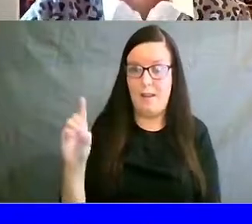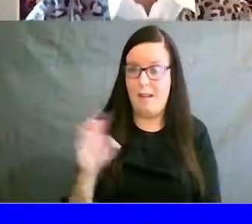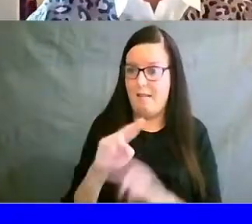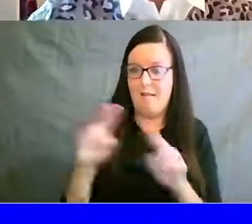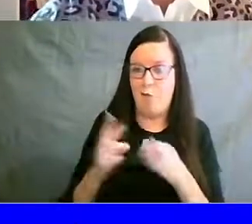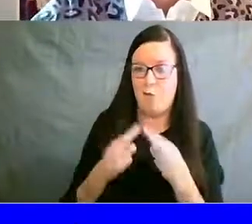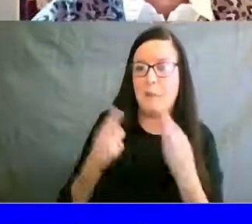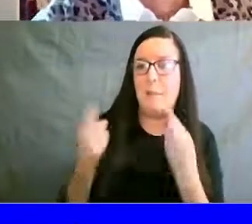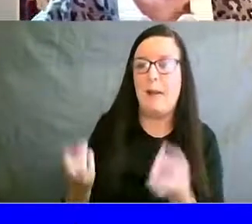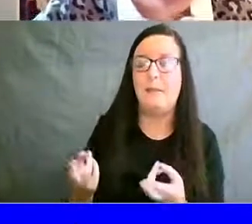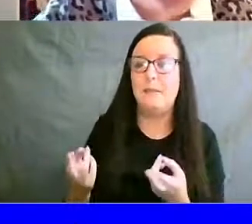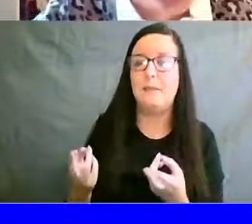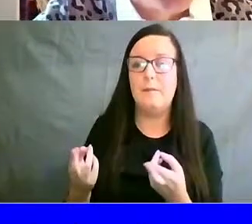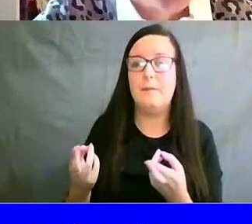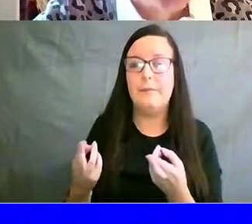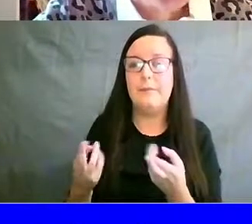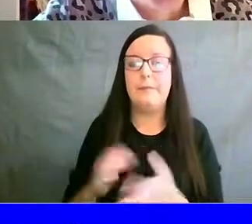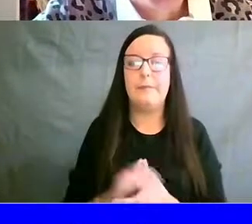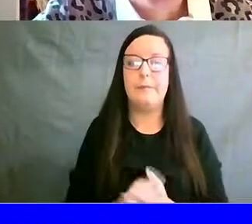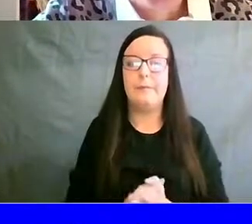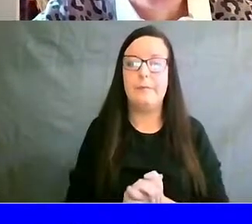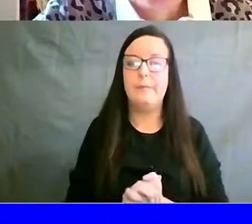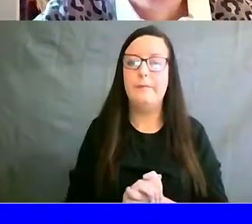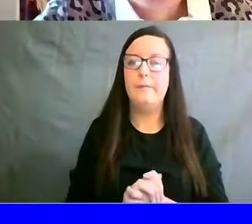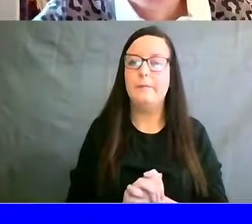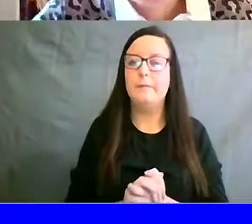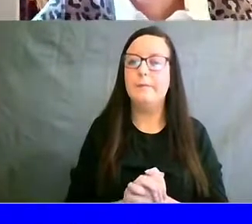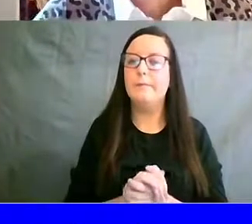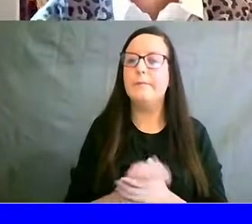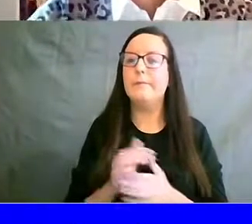respected. And the next slide, please.